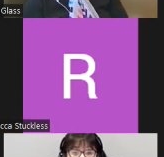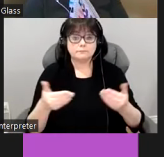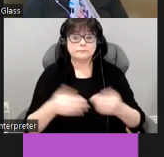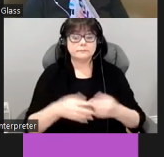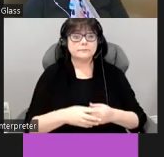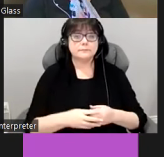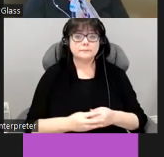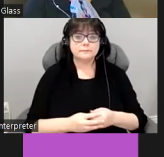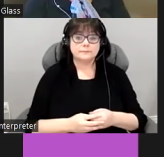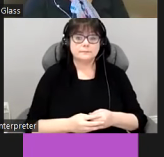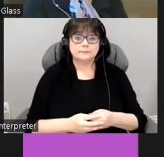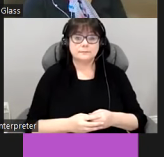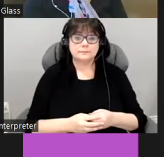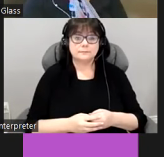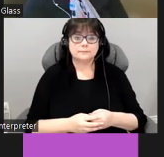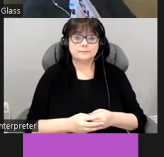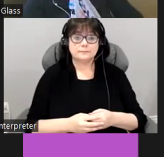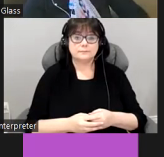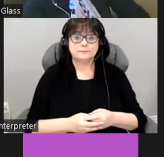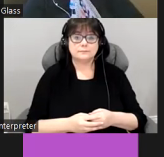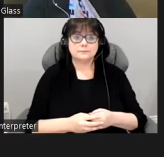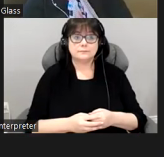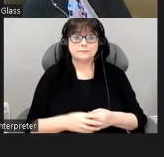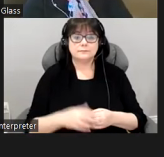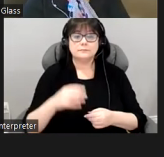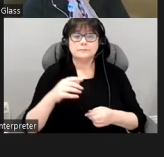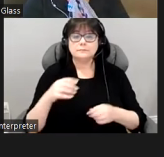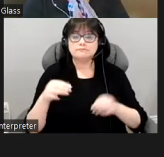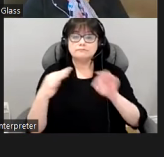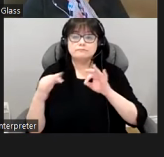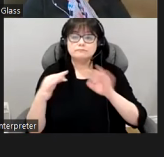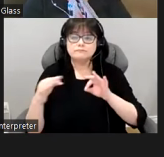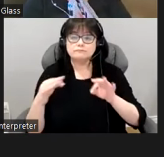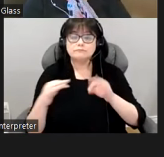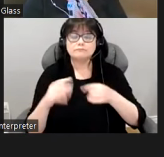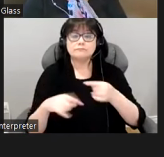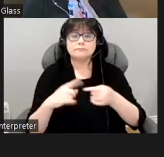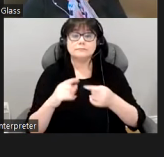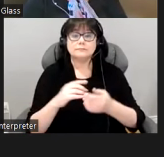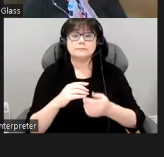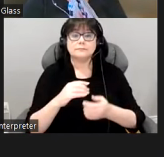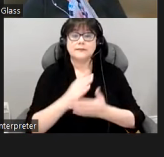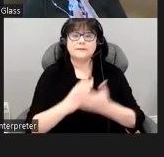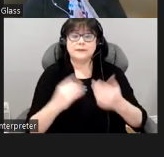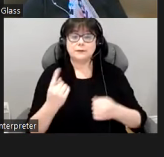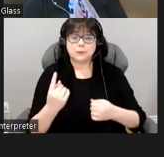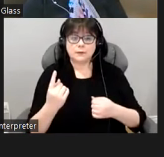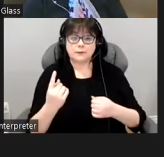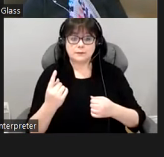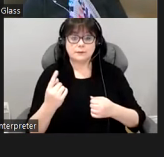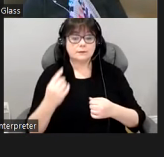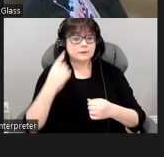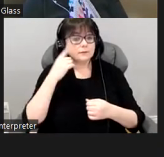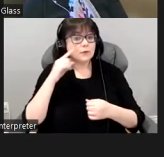and provide you a little more information about what we call phase 1 of the Skills for Success projects in LBS.